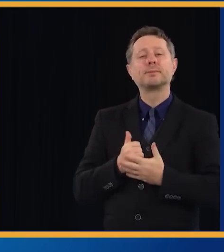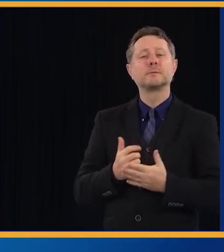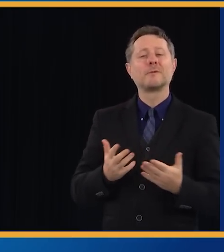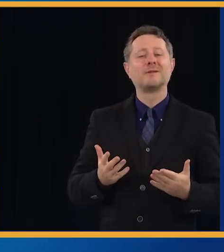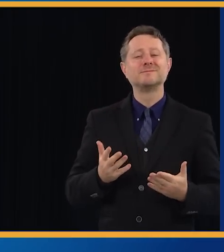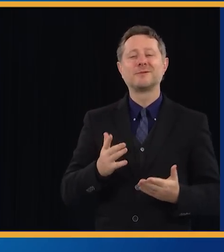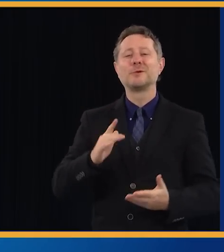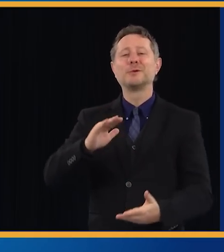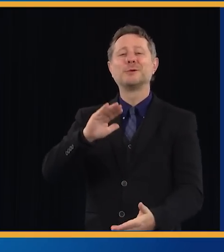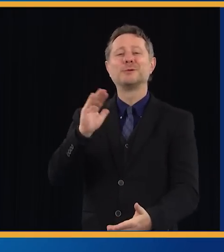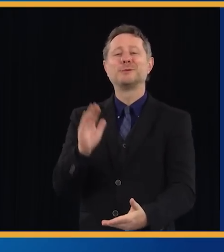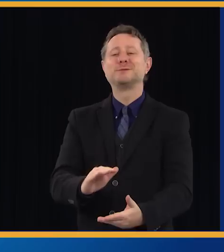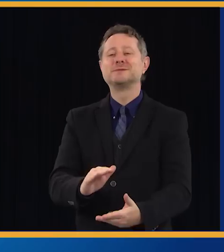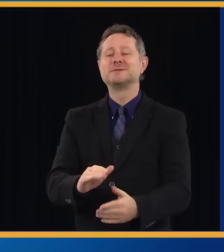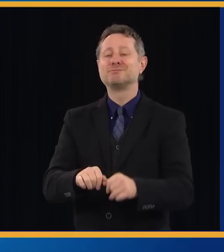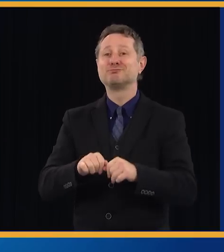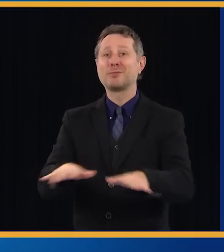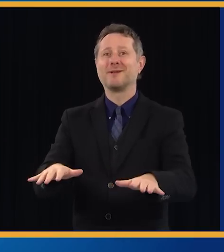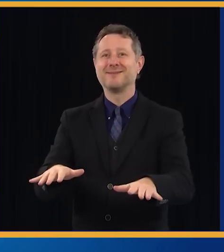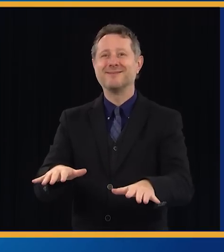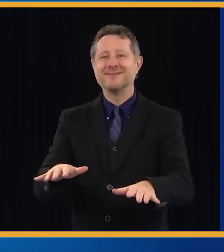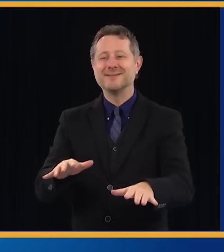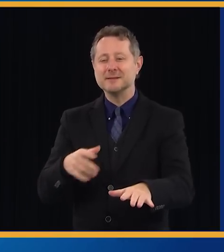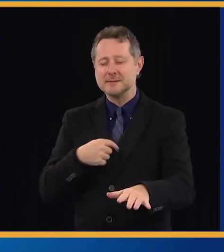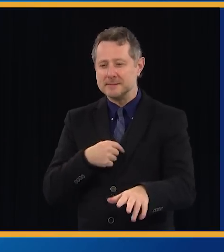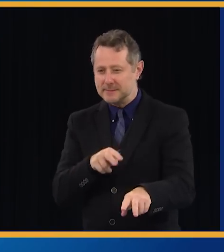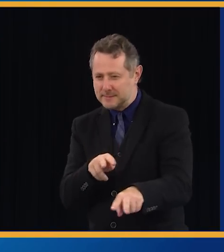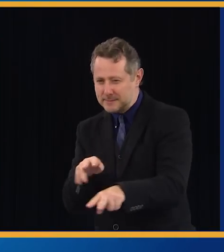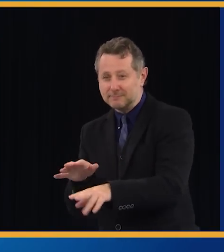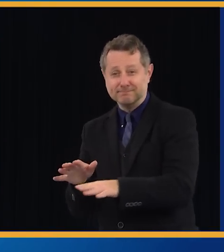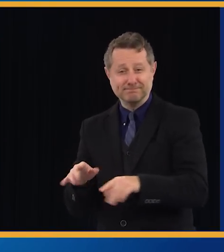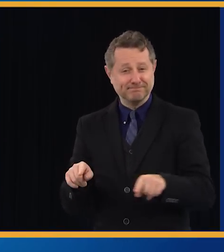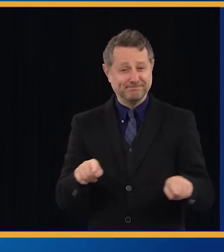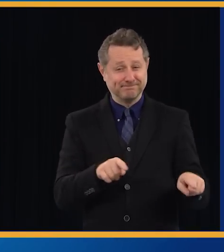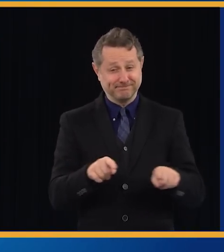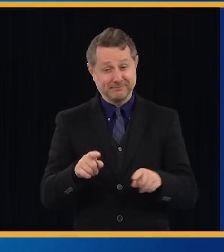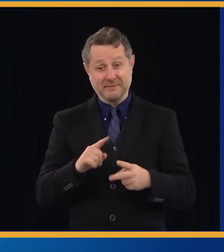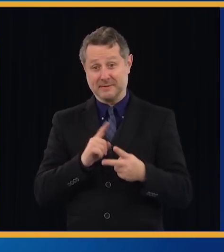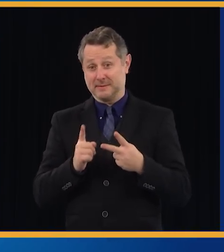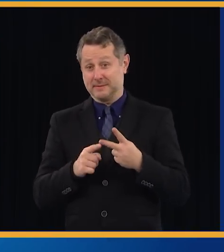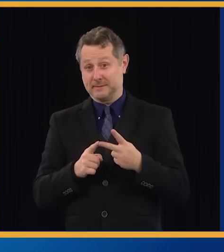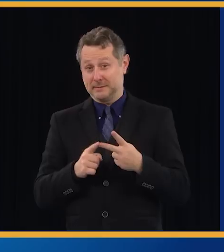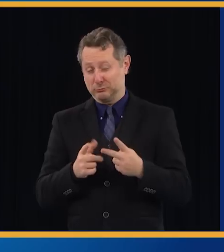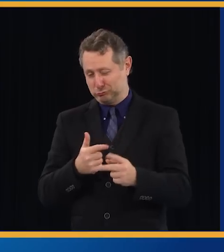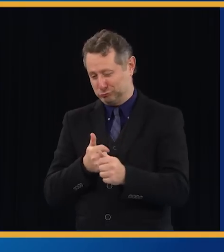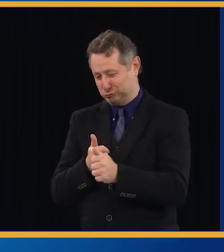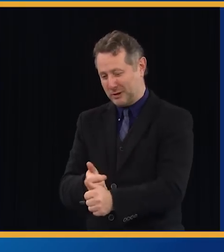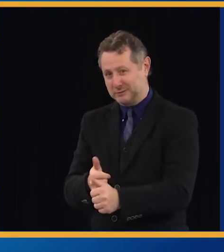positive, tracing their contacts, and isolating them. That's a function of testing.